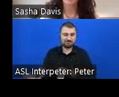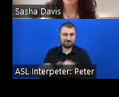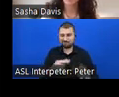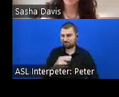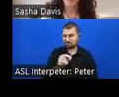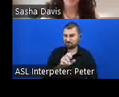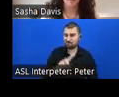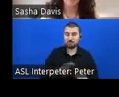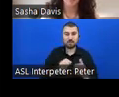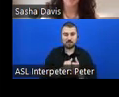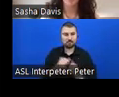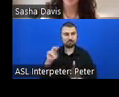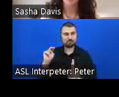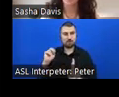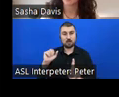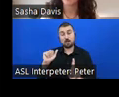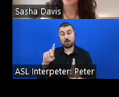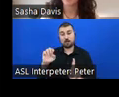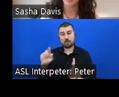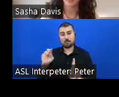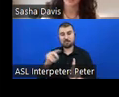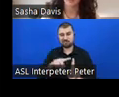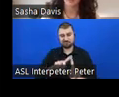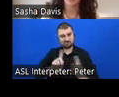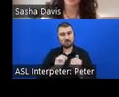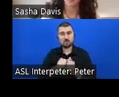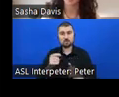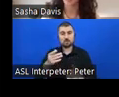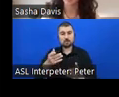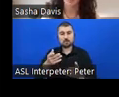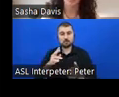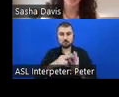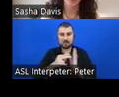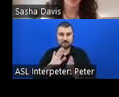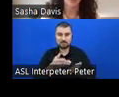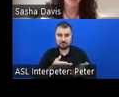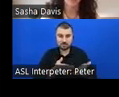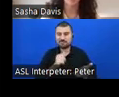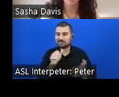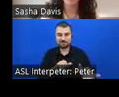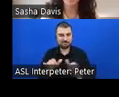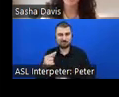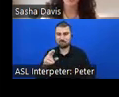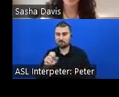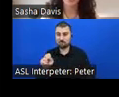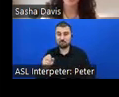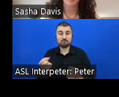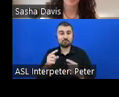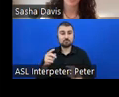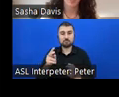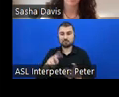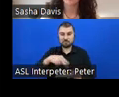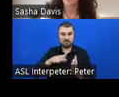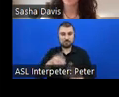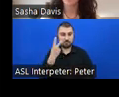but what's different about him is that he oftentimes would paint his surfaces, which is not what Gross would do. The dancer, which I'm showing